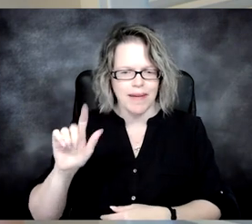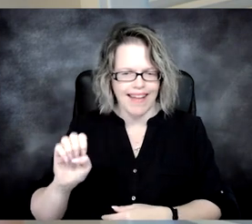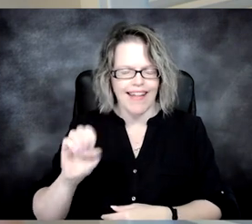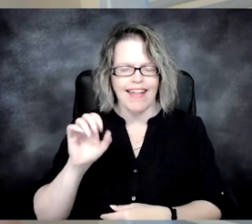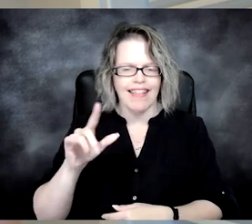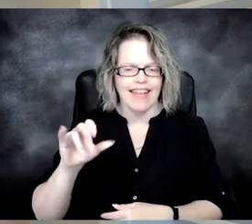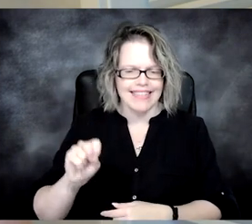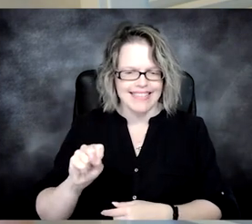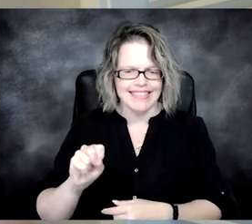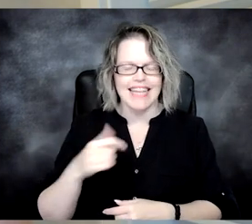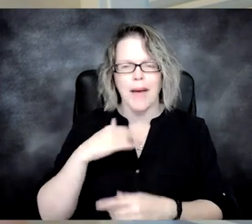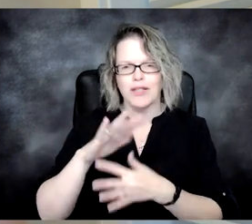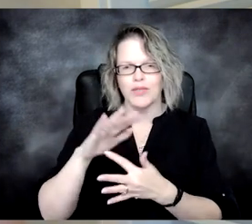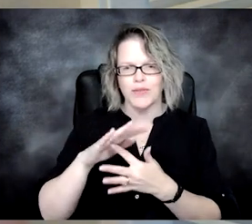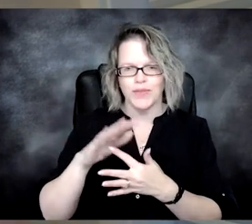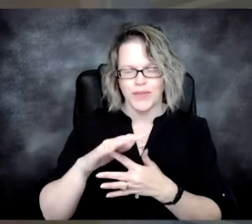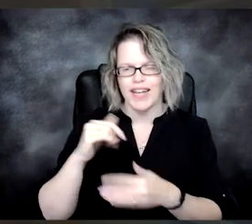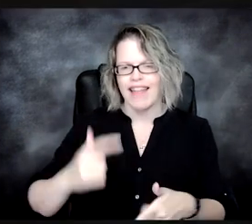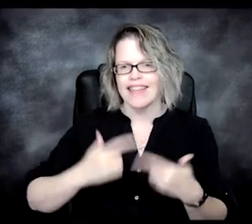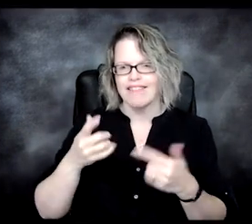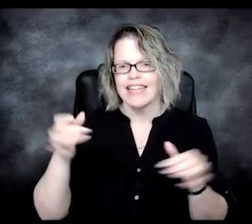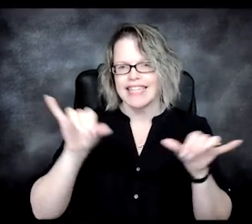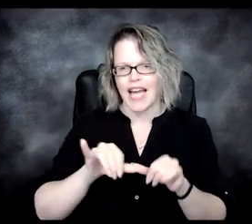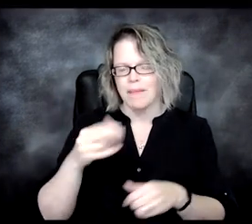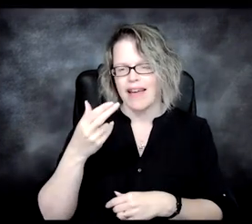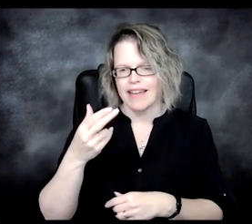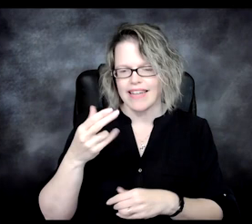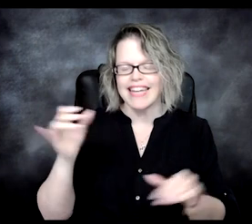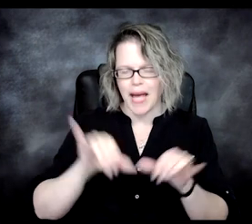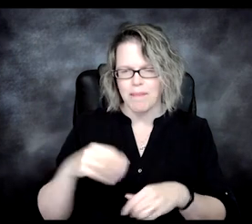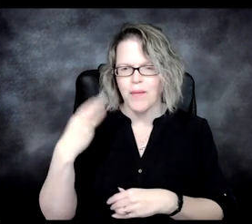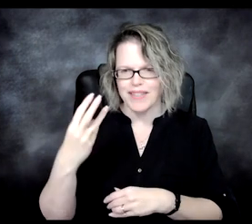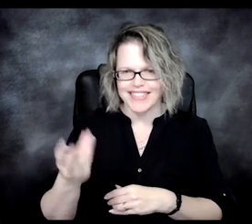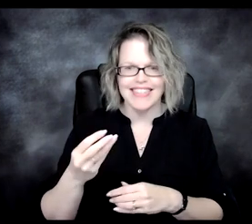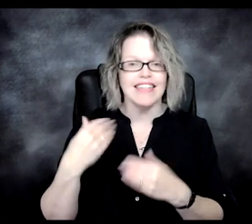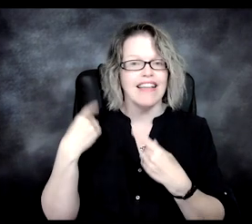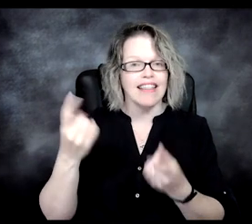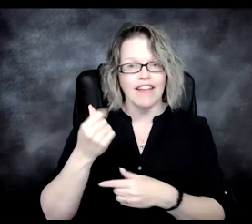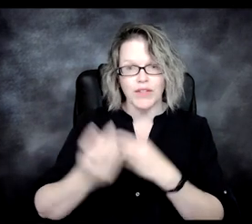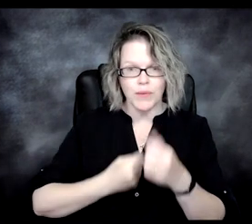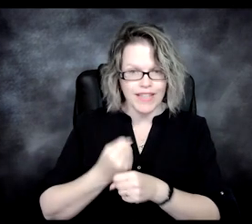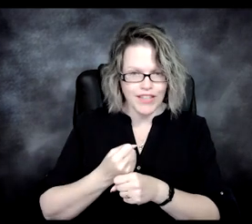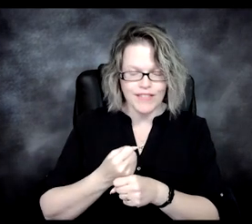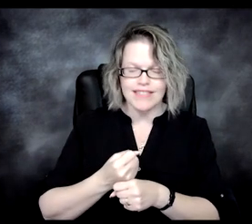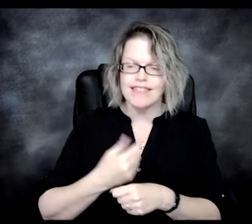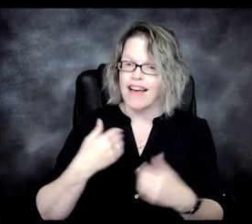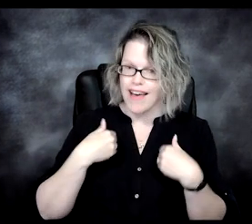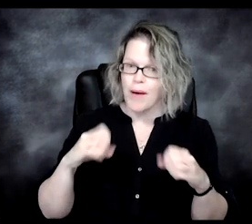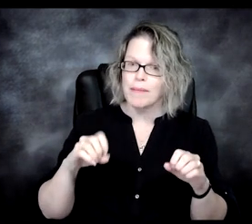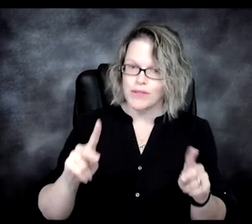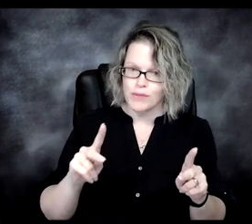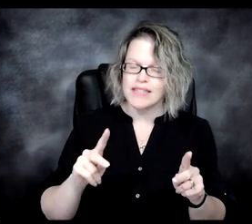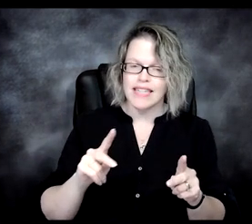am a junior at Davis High School and I live in Yakima, Washington. Over the course of the past few years, not only have I had the opportunity